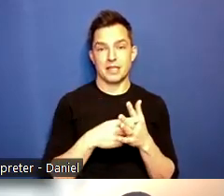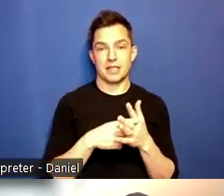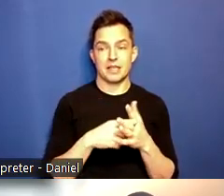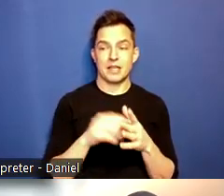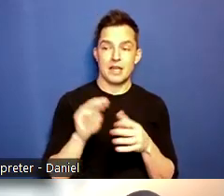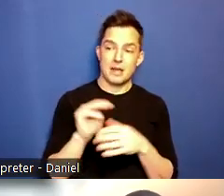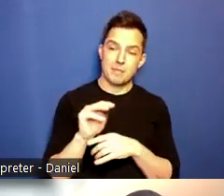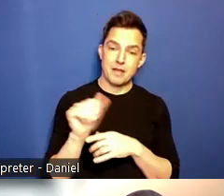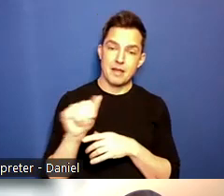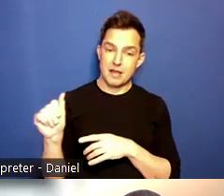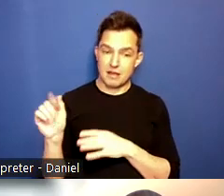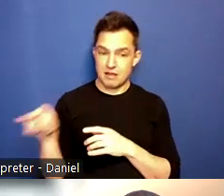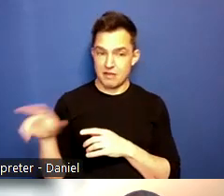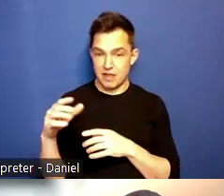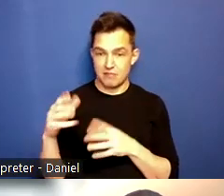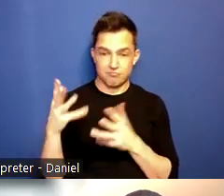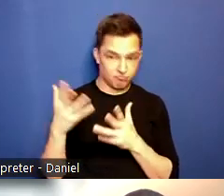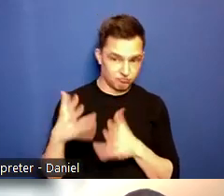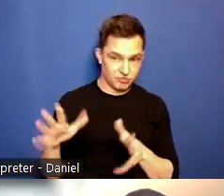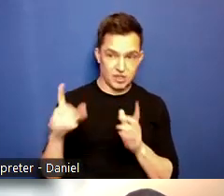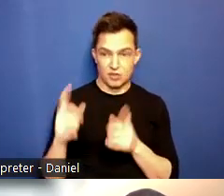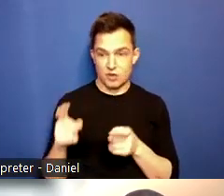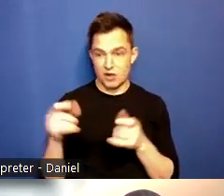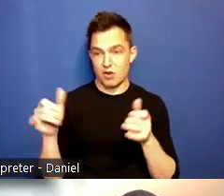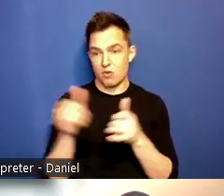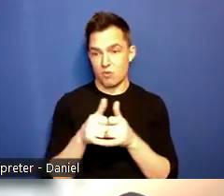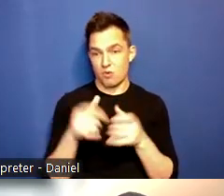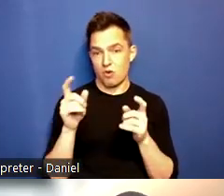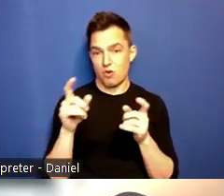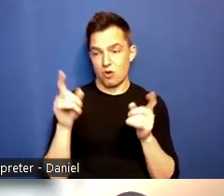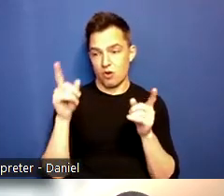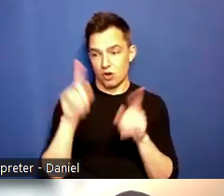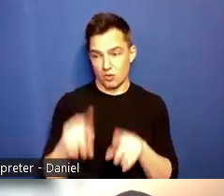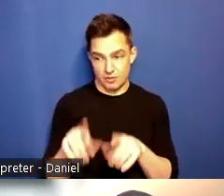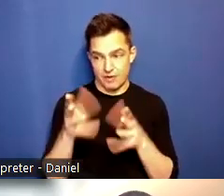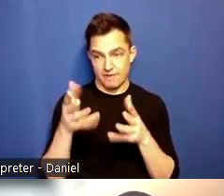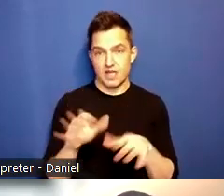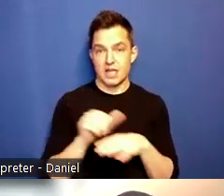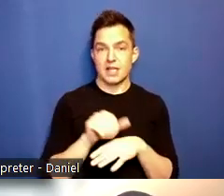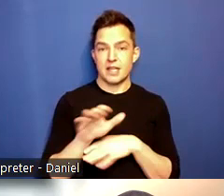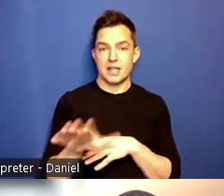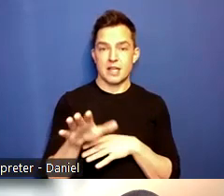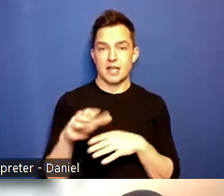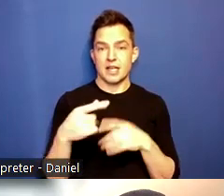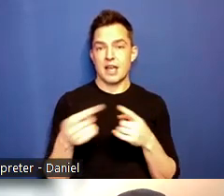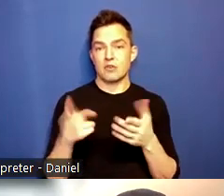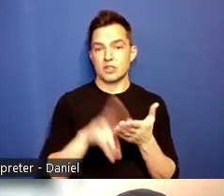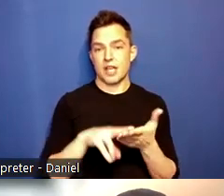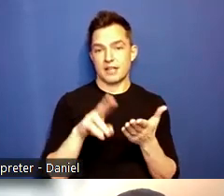Arts has received the completed grant award agreement and the submitted countersigned contract with the